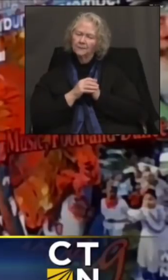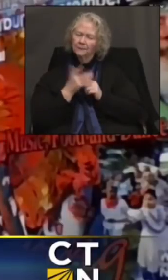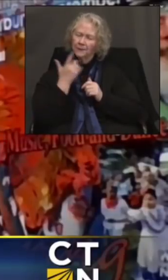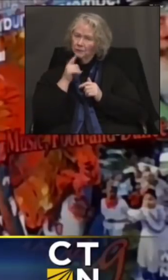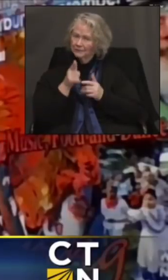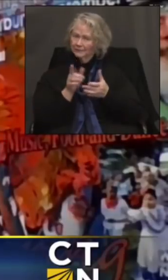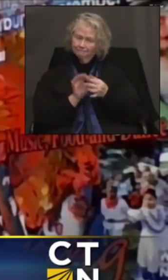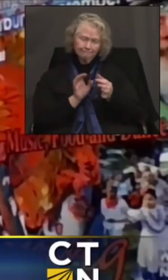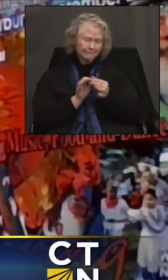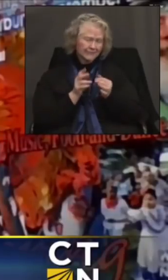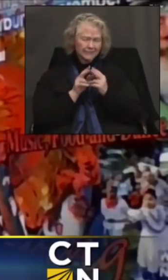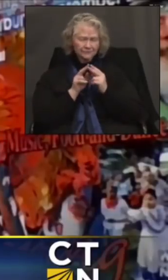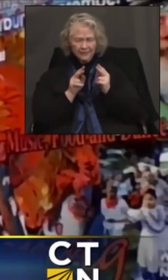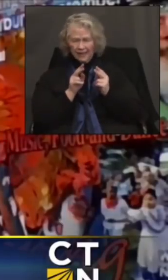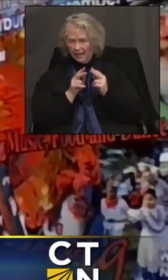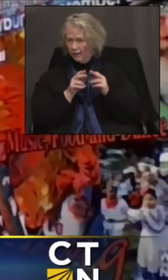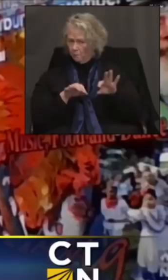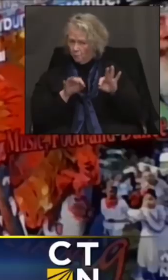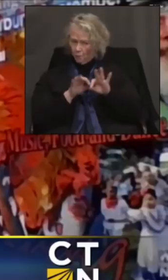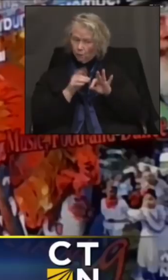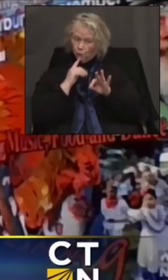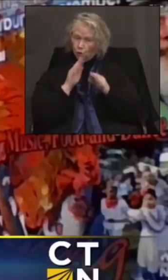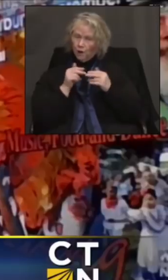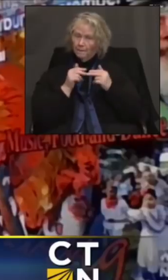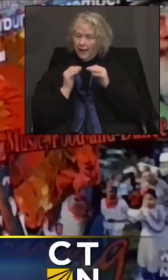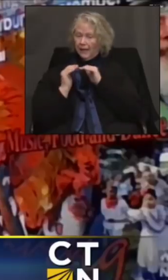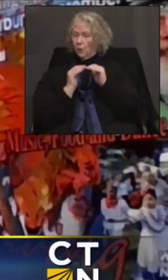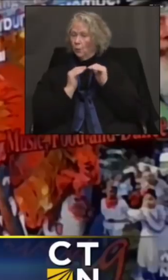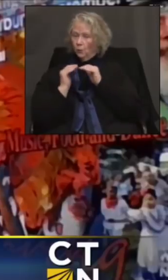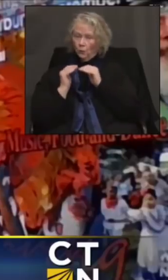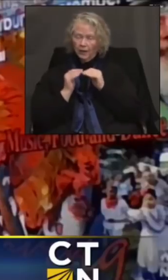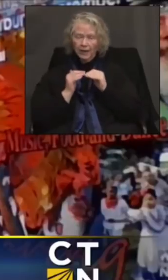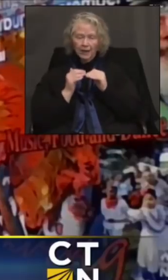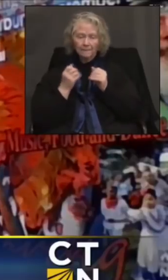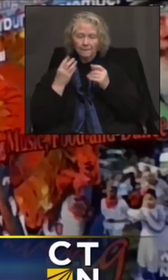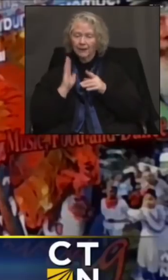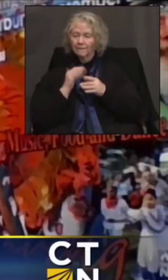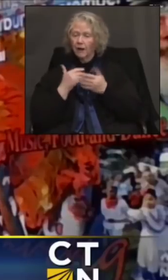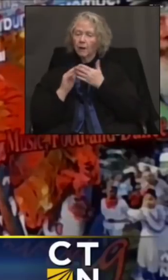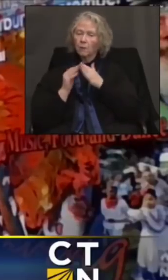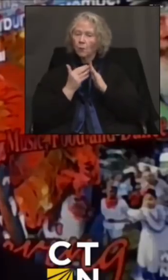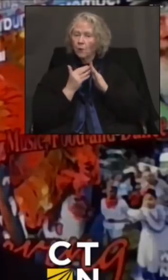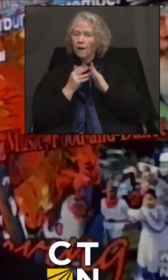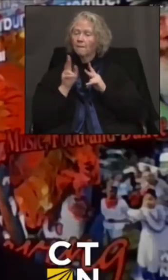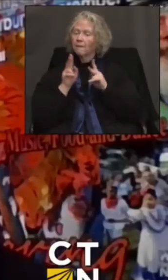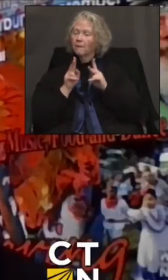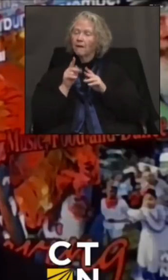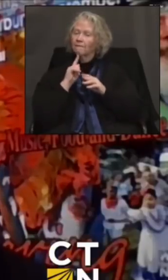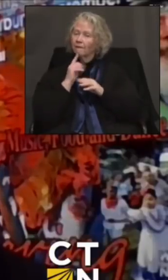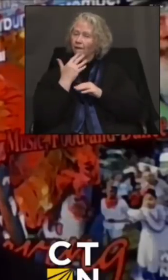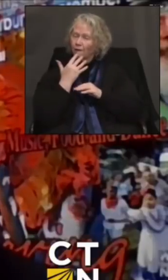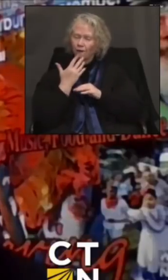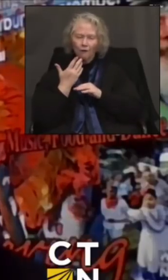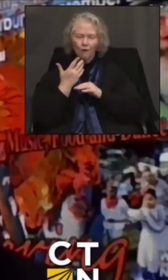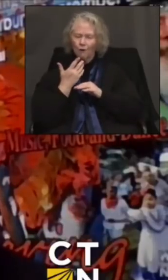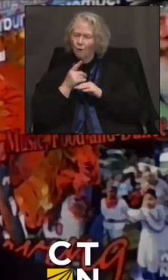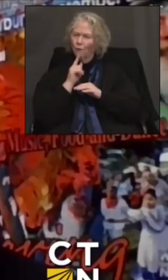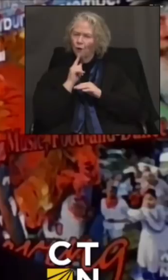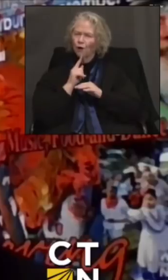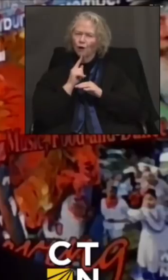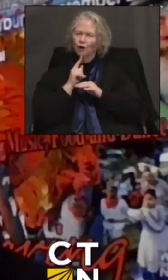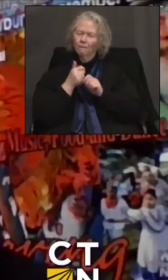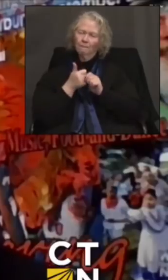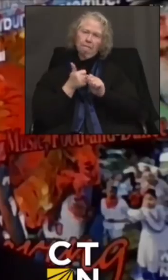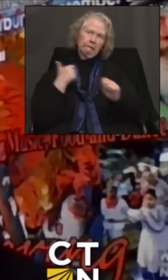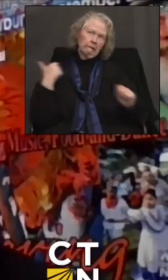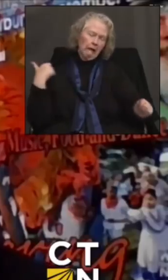important in this conversation of equity and the fact that communities of colors really were left behind on the onset. So I have to